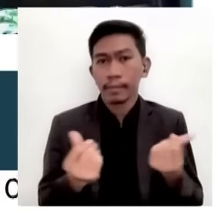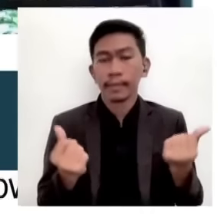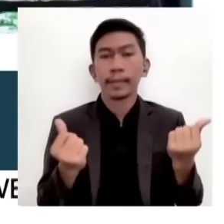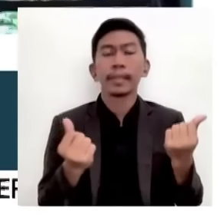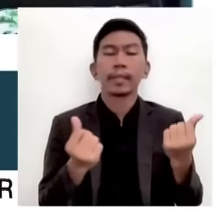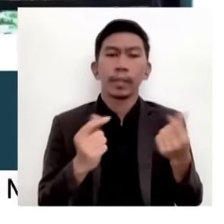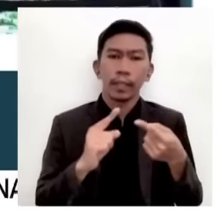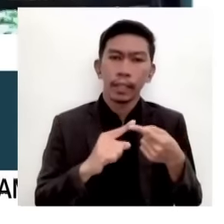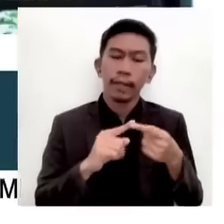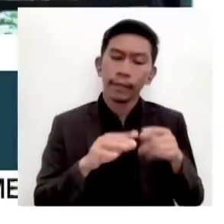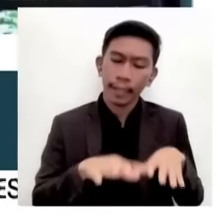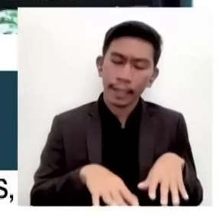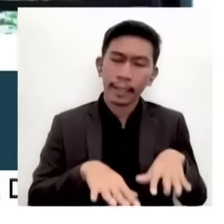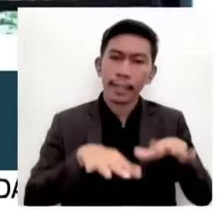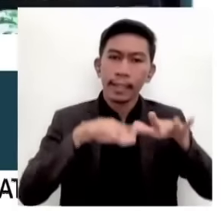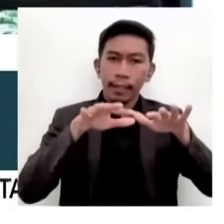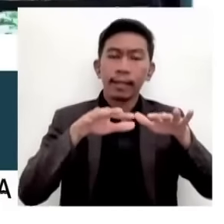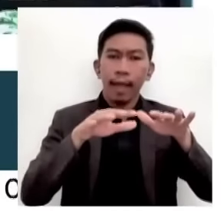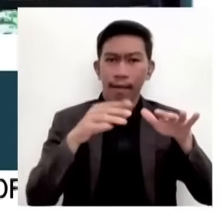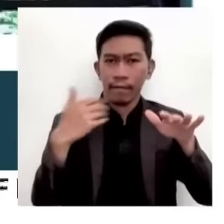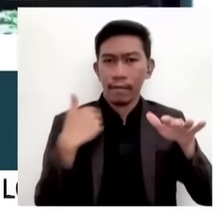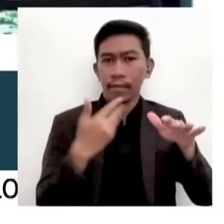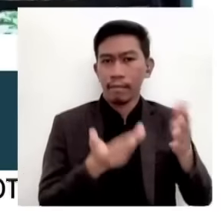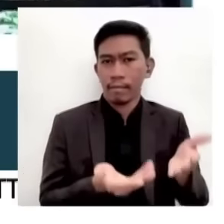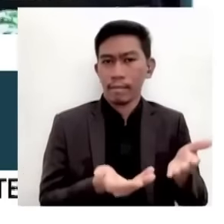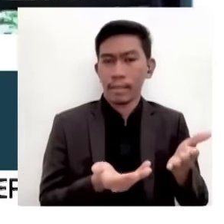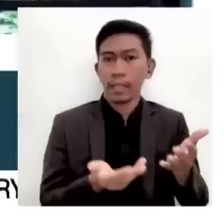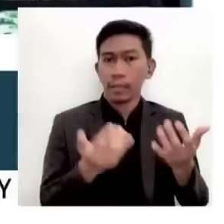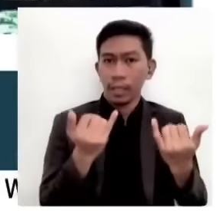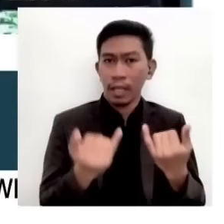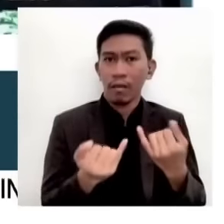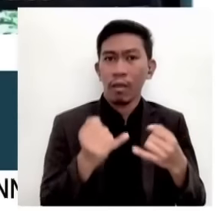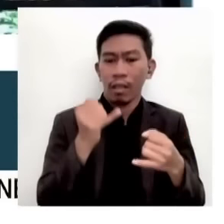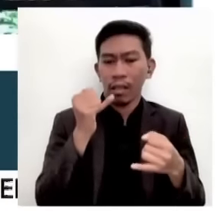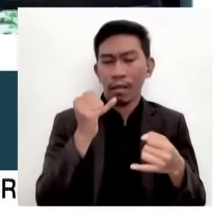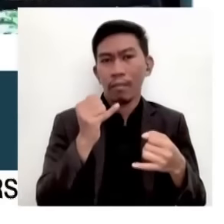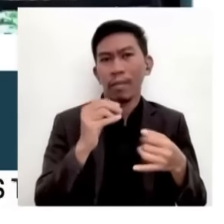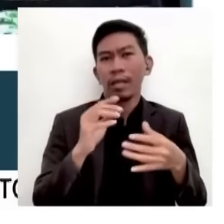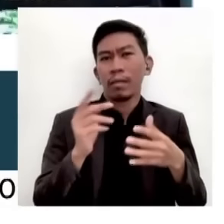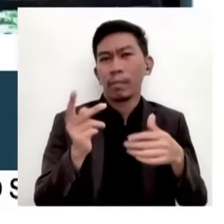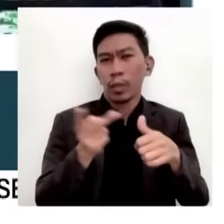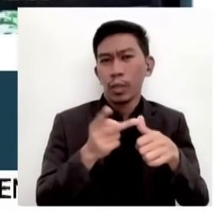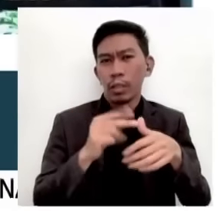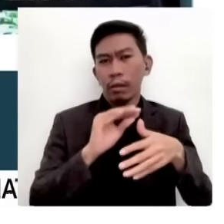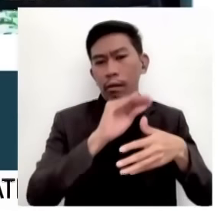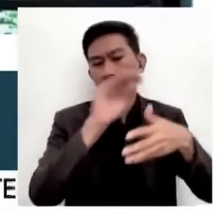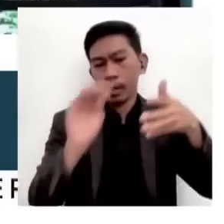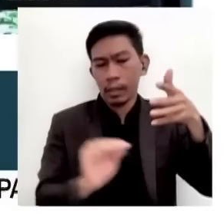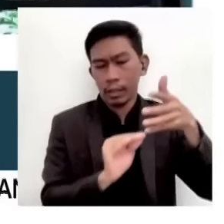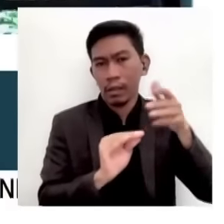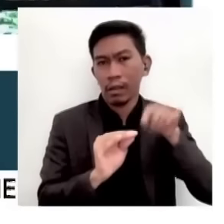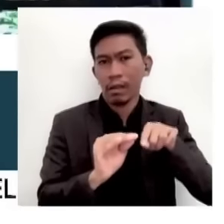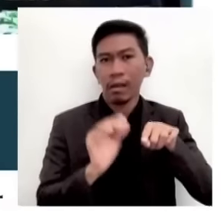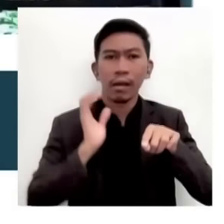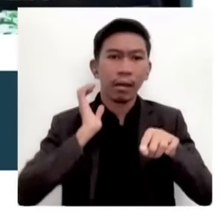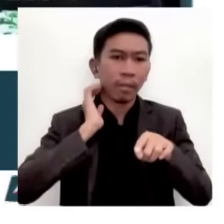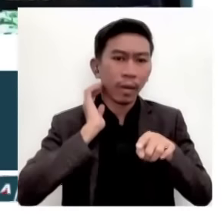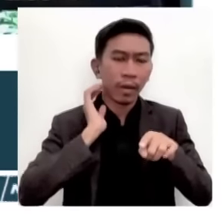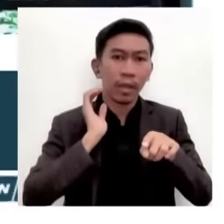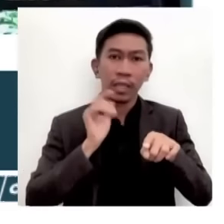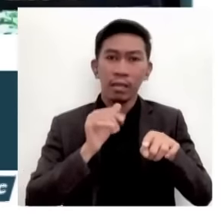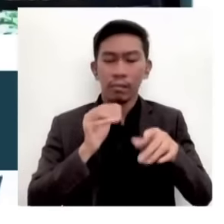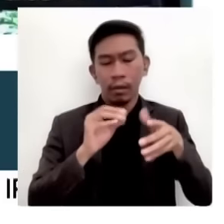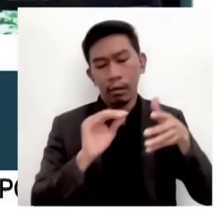na. Ito nga, dahil nga huli kami palagi sa priority. Kung hindi